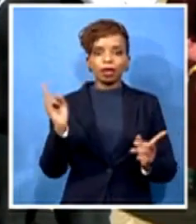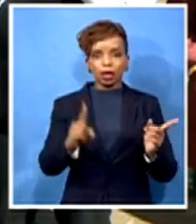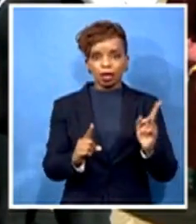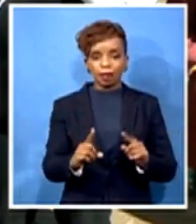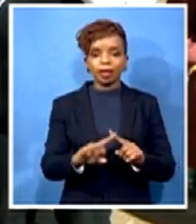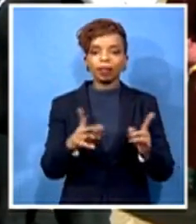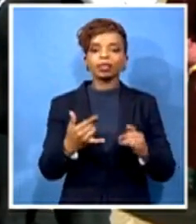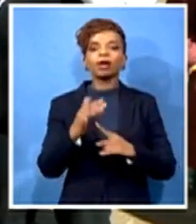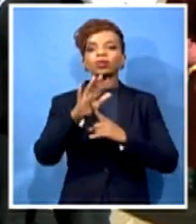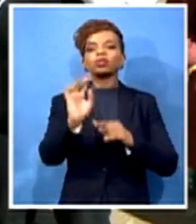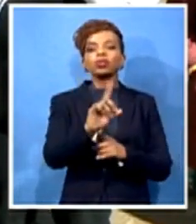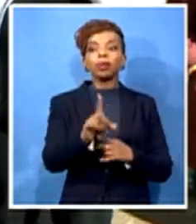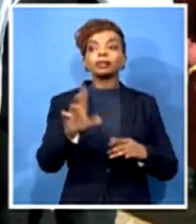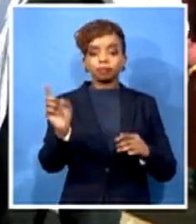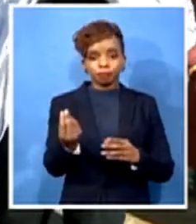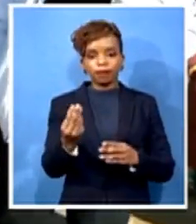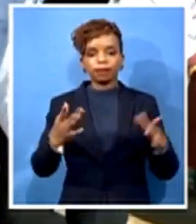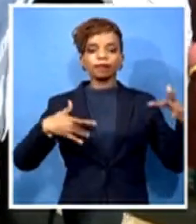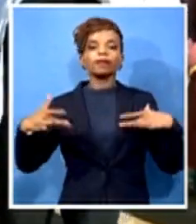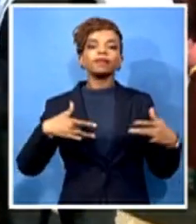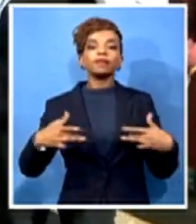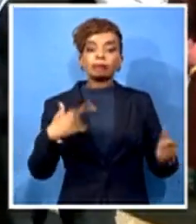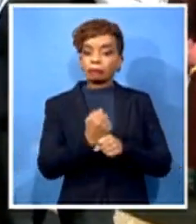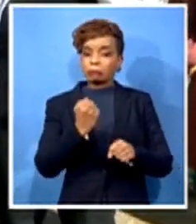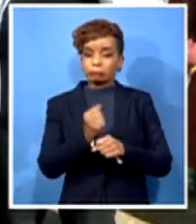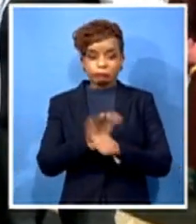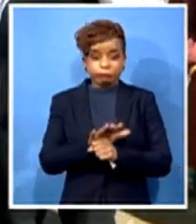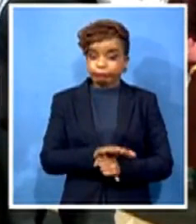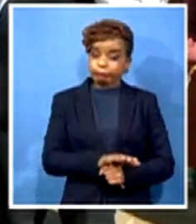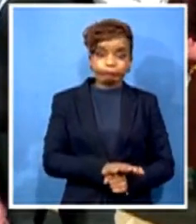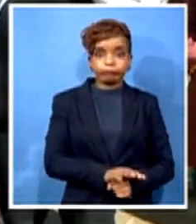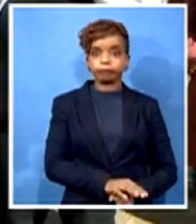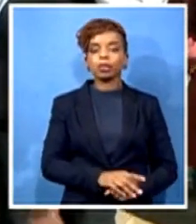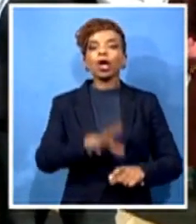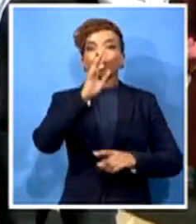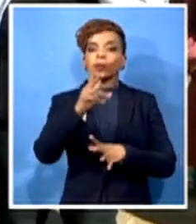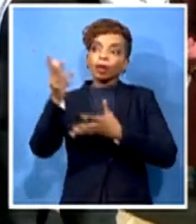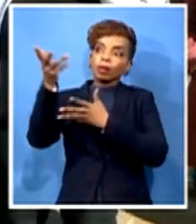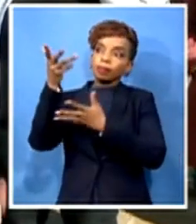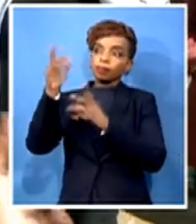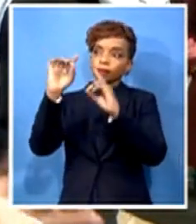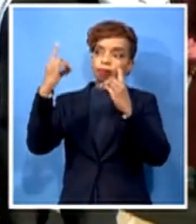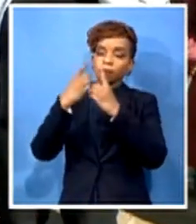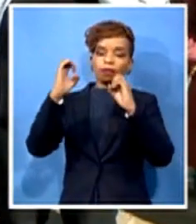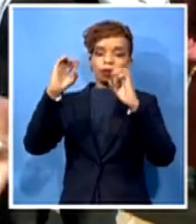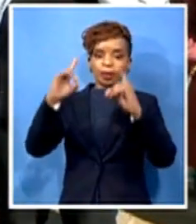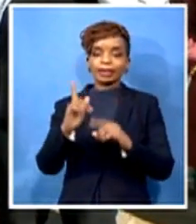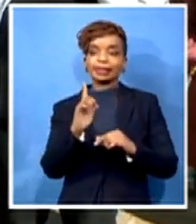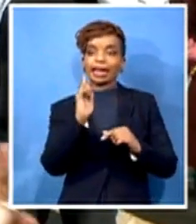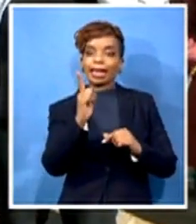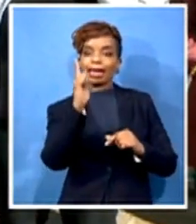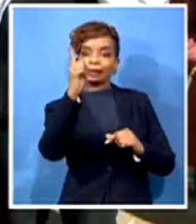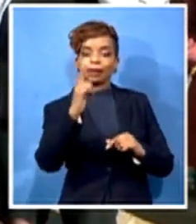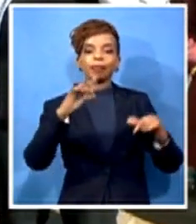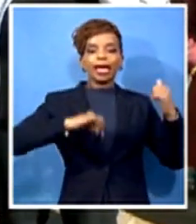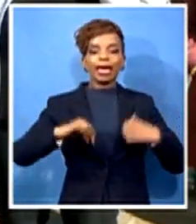the workload are quite valid. We'll be speaking to the Department of Education a little bit later. The acting MEC is out and about